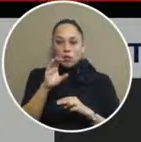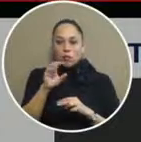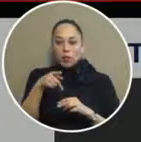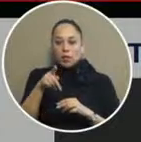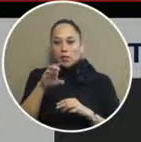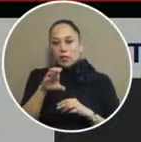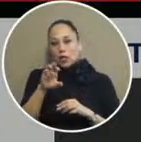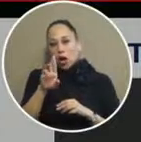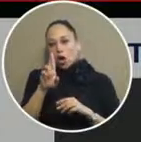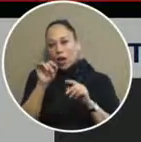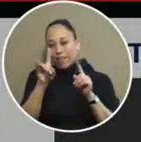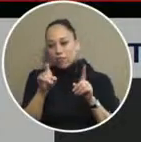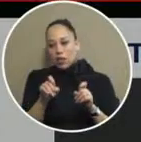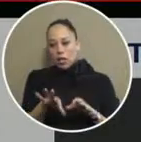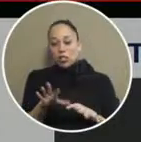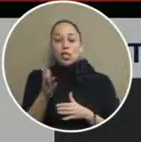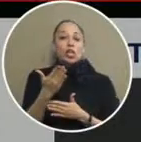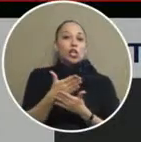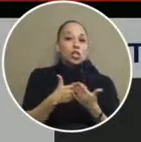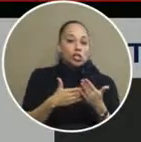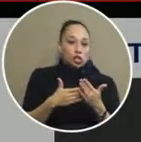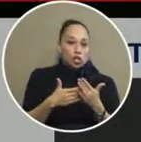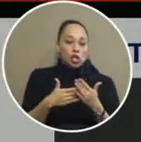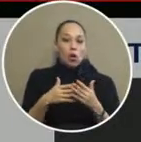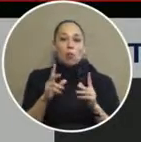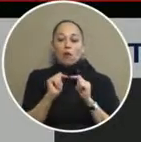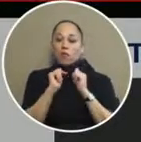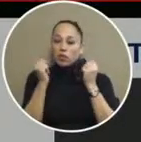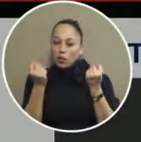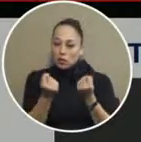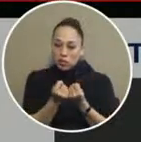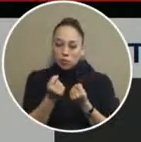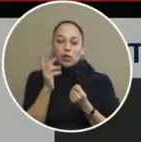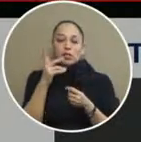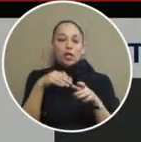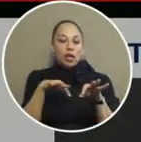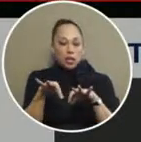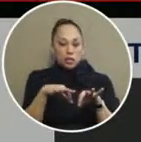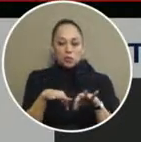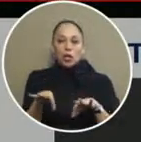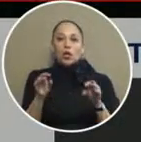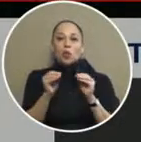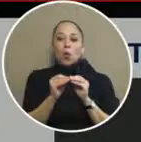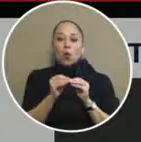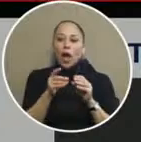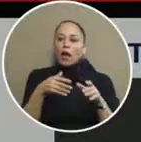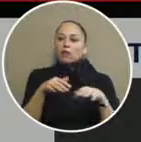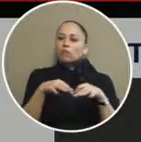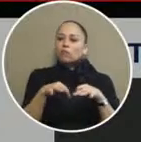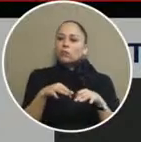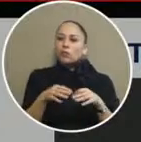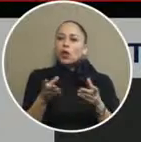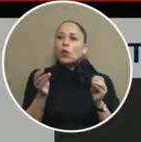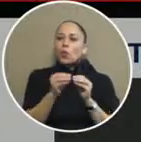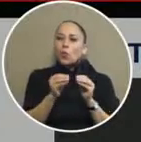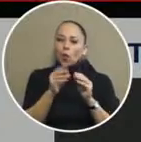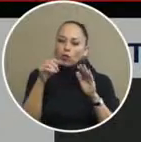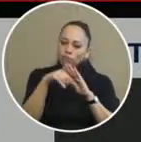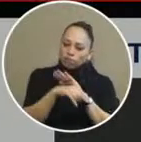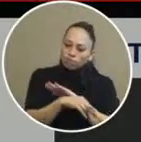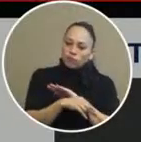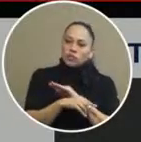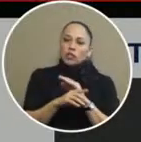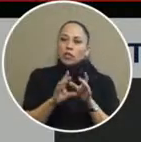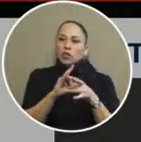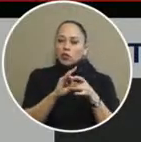testing. Some of the cross-functional team are going to be touching a lot more and describe many more of the details as